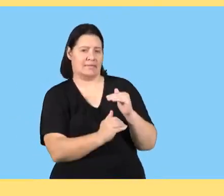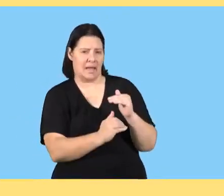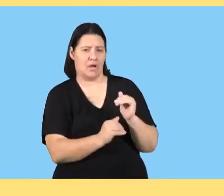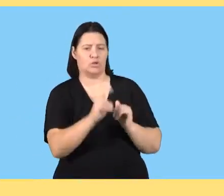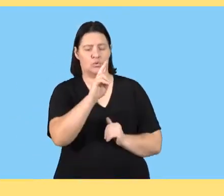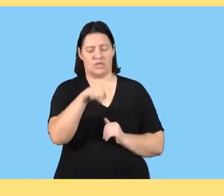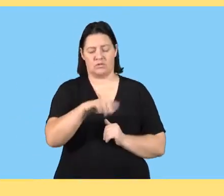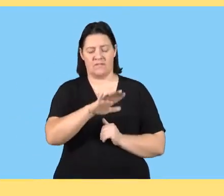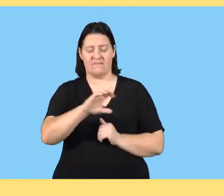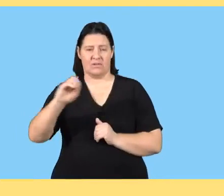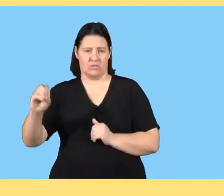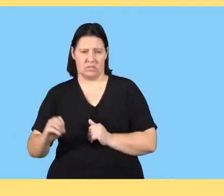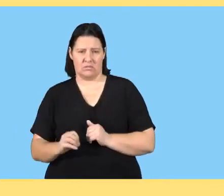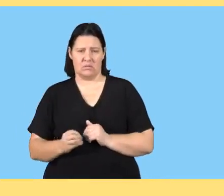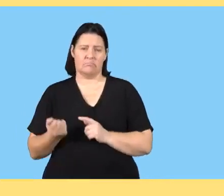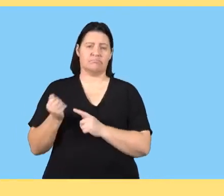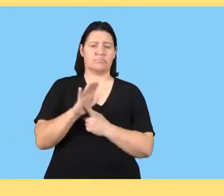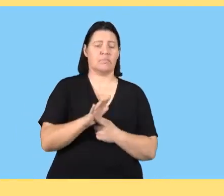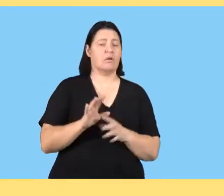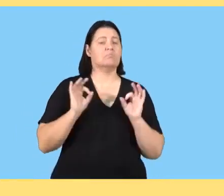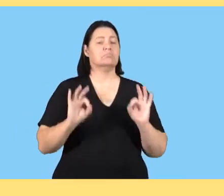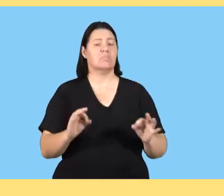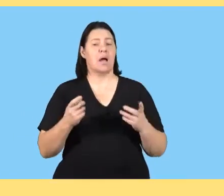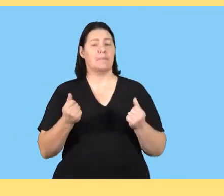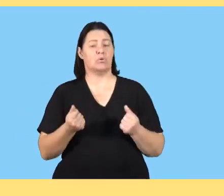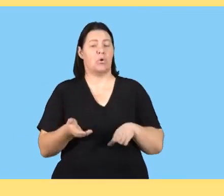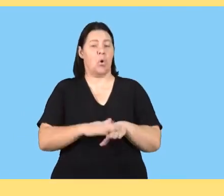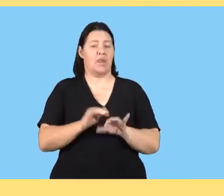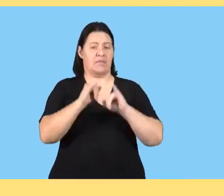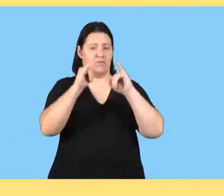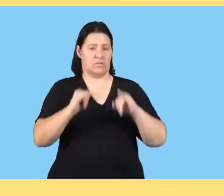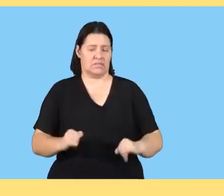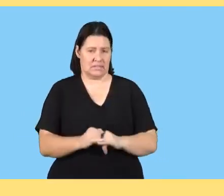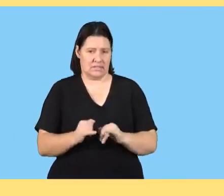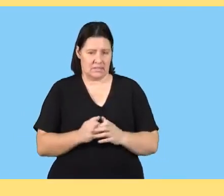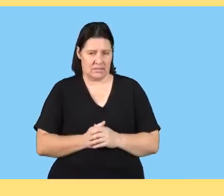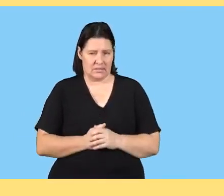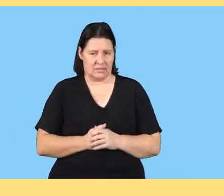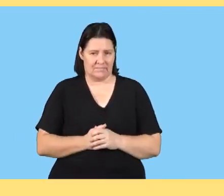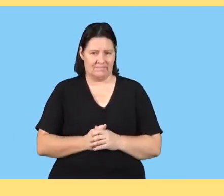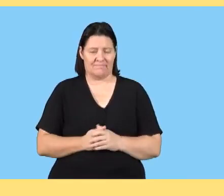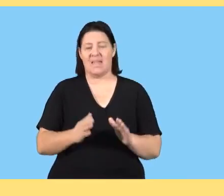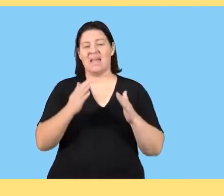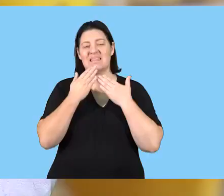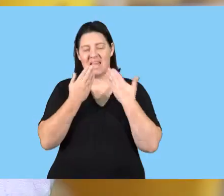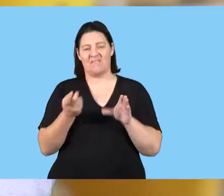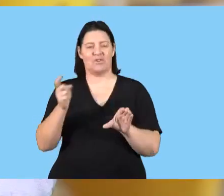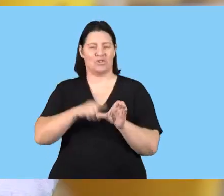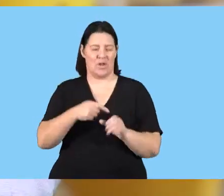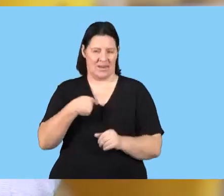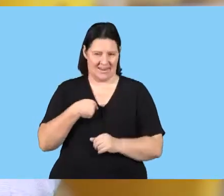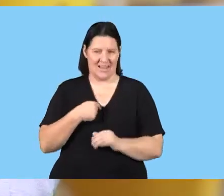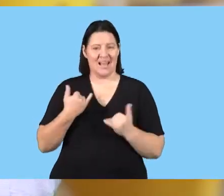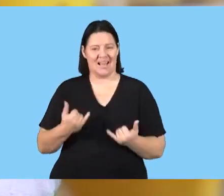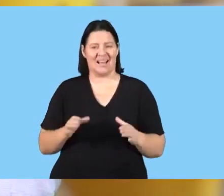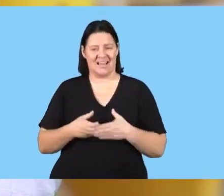undercast by 2,500. Indicate the correct amount on the invoice. Thank you so much for